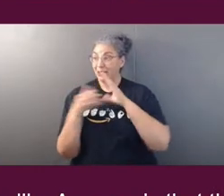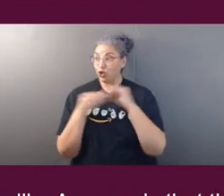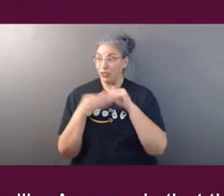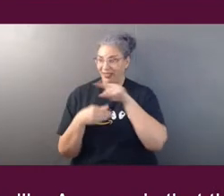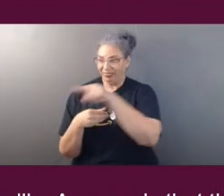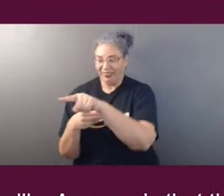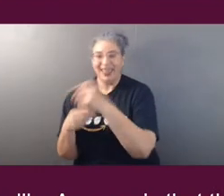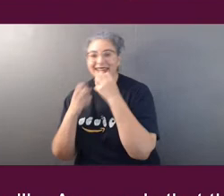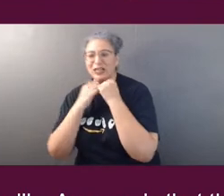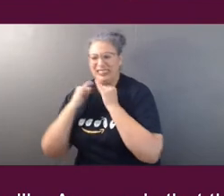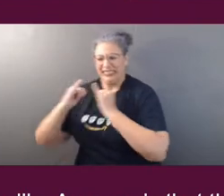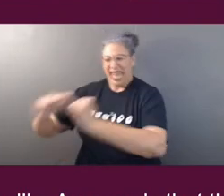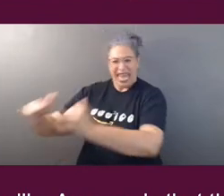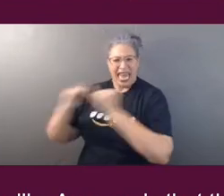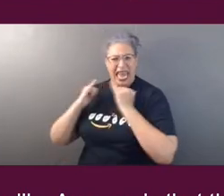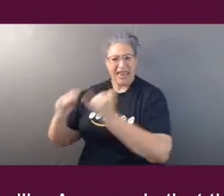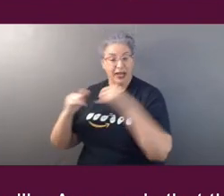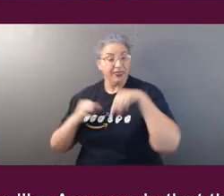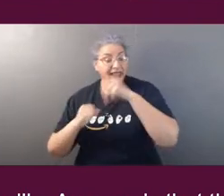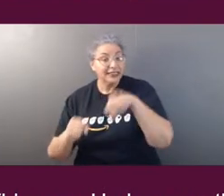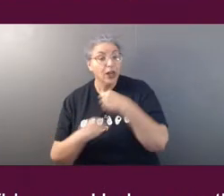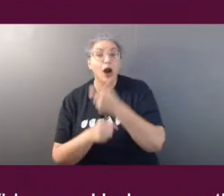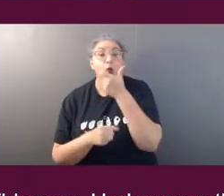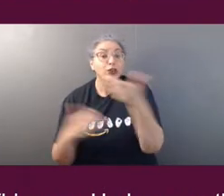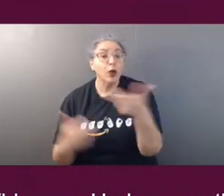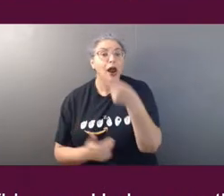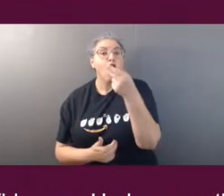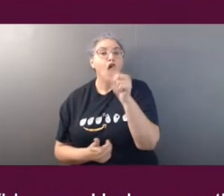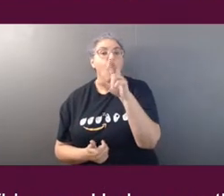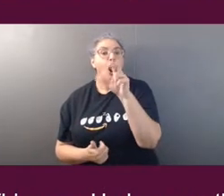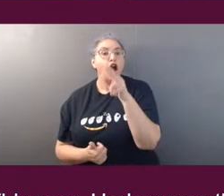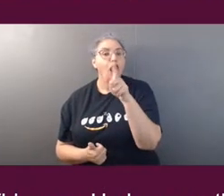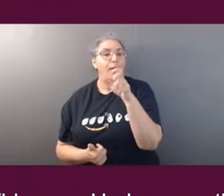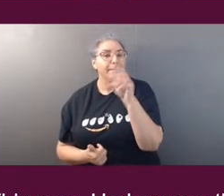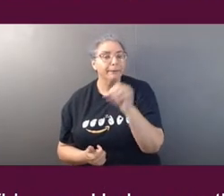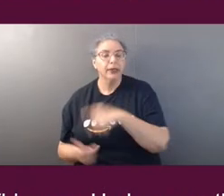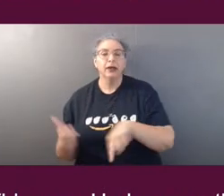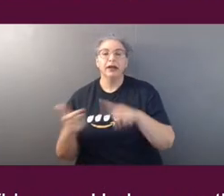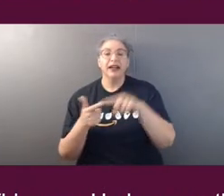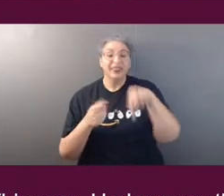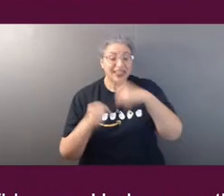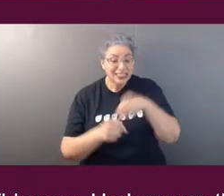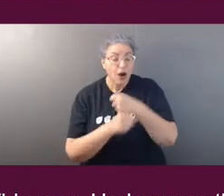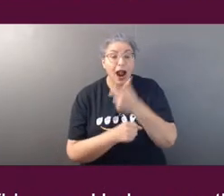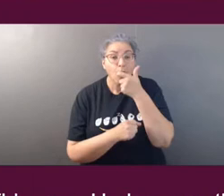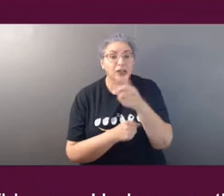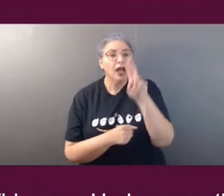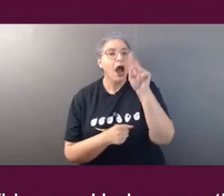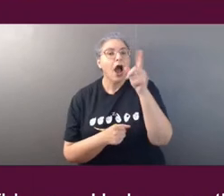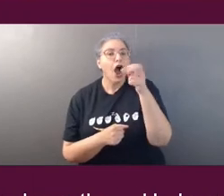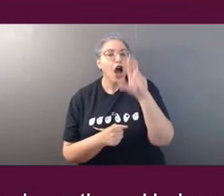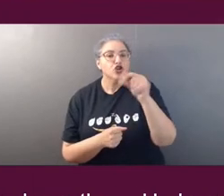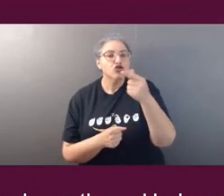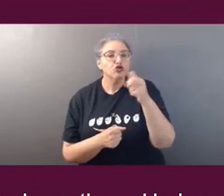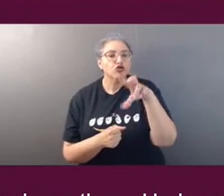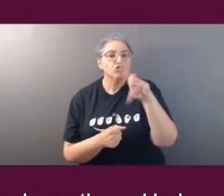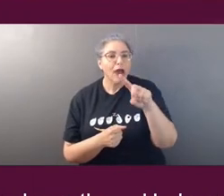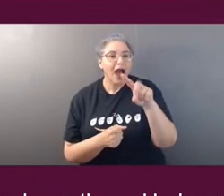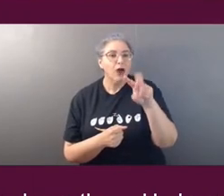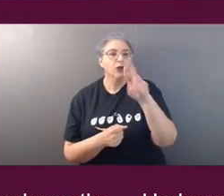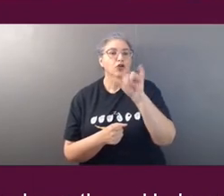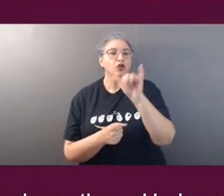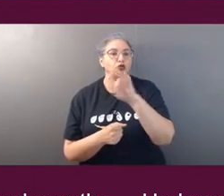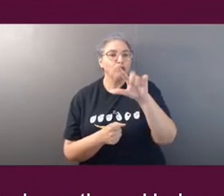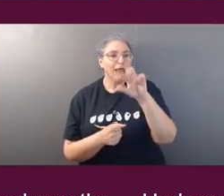about. The story this year, Harlem was the show I watched. This year, Underground Railroad was the, you know, Underground Railroad, which gets this